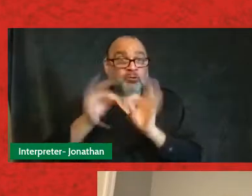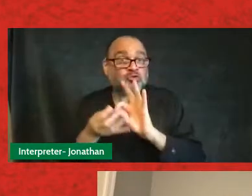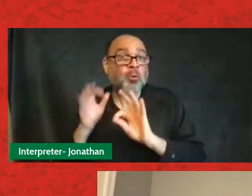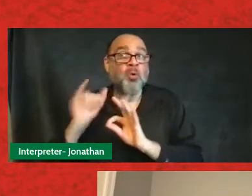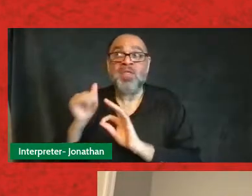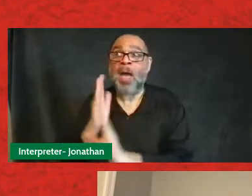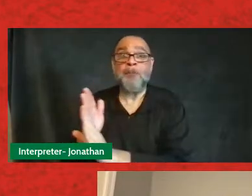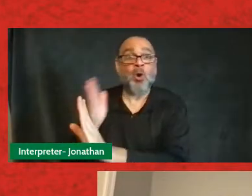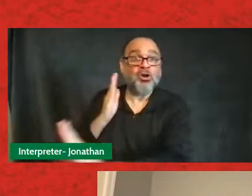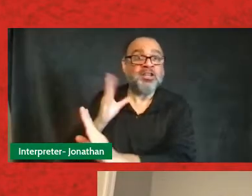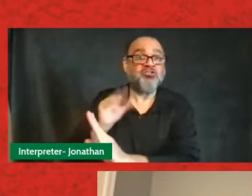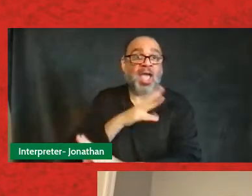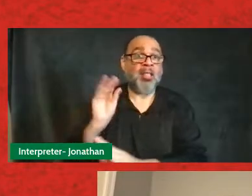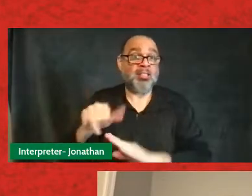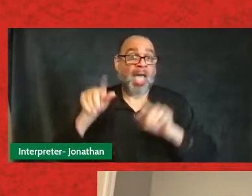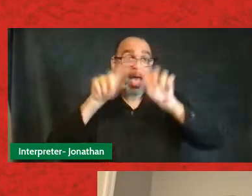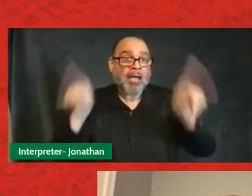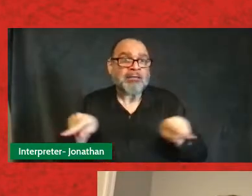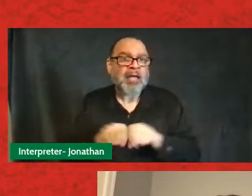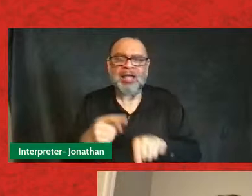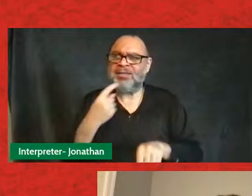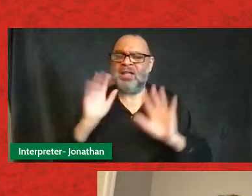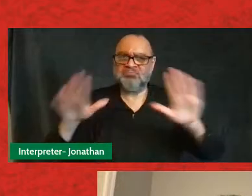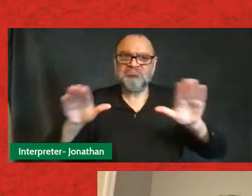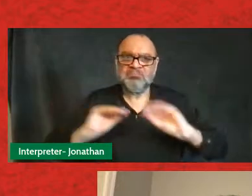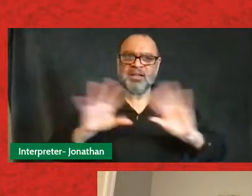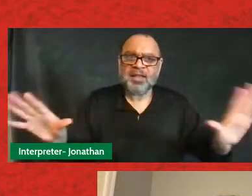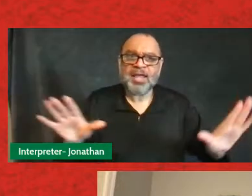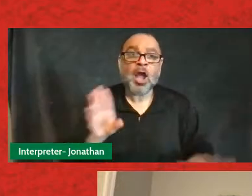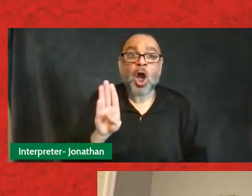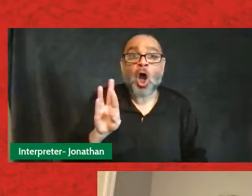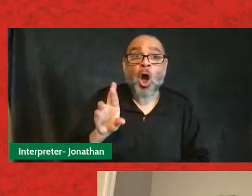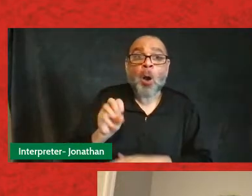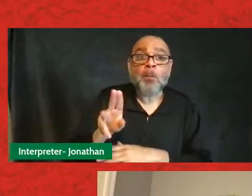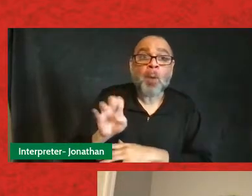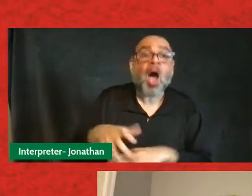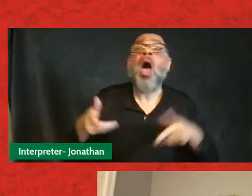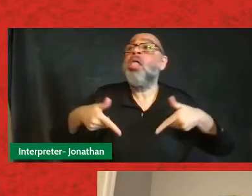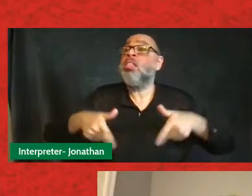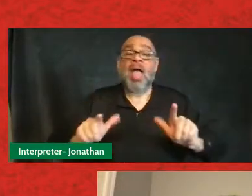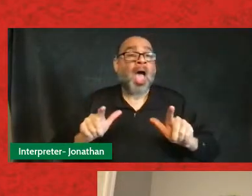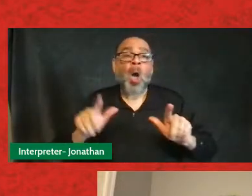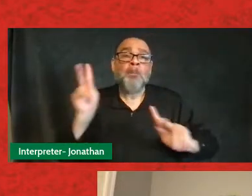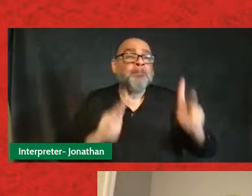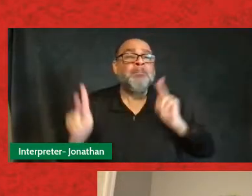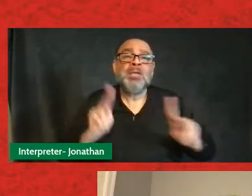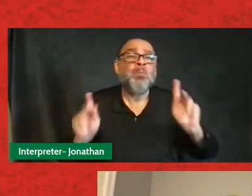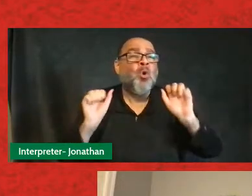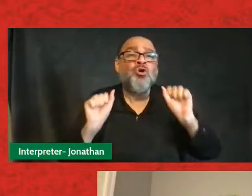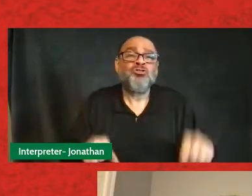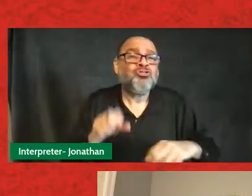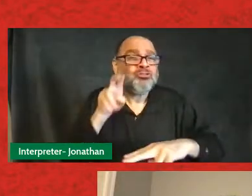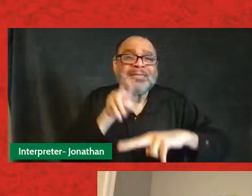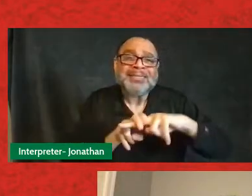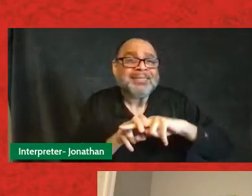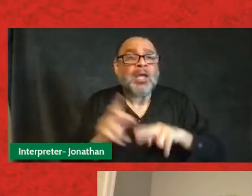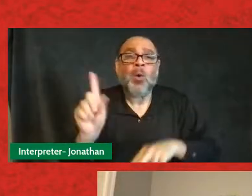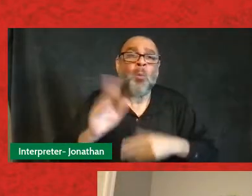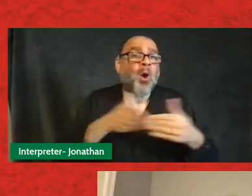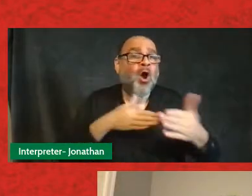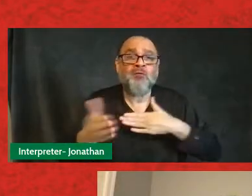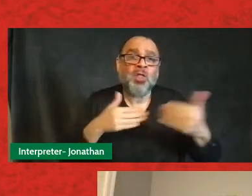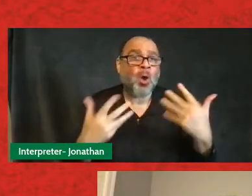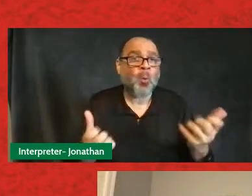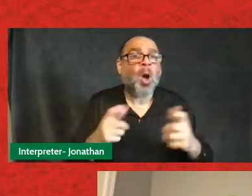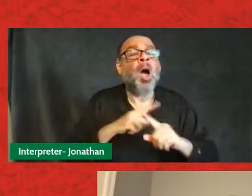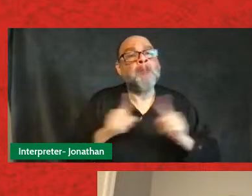is that, let's be clear, William Brown allowed people of any color to sit wherever they wanted, but he encouraged